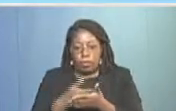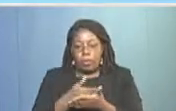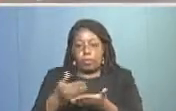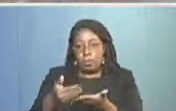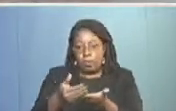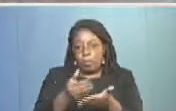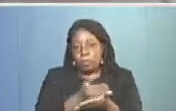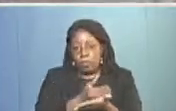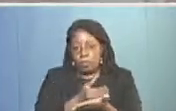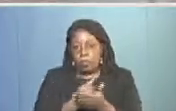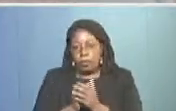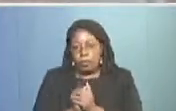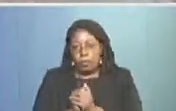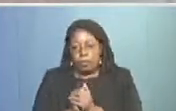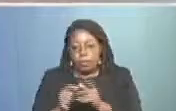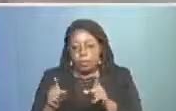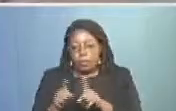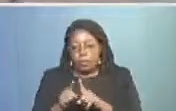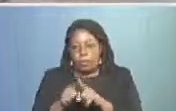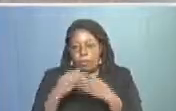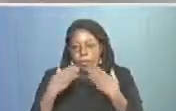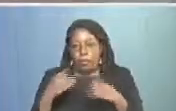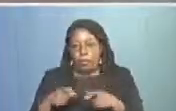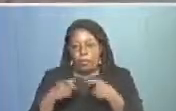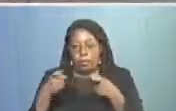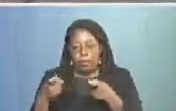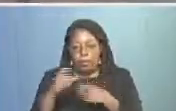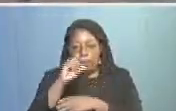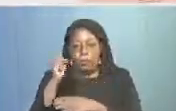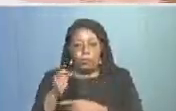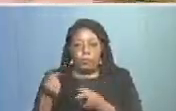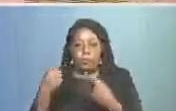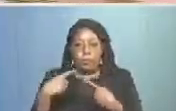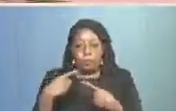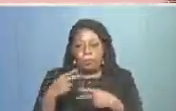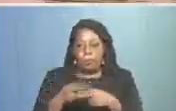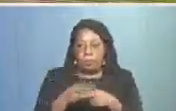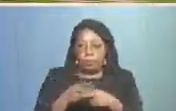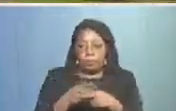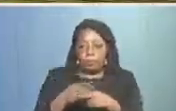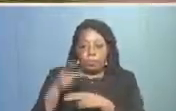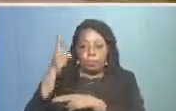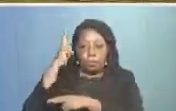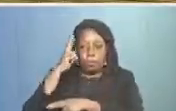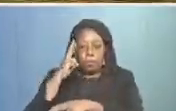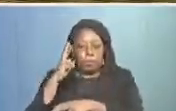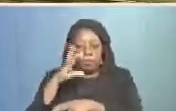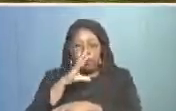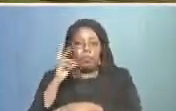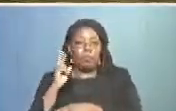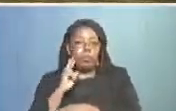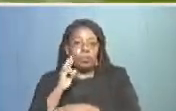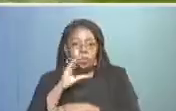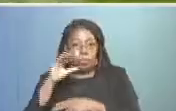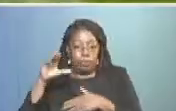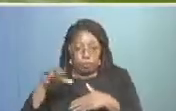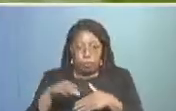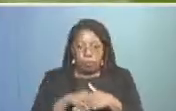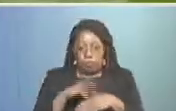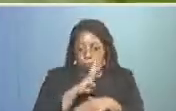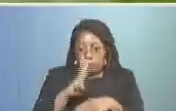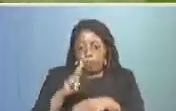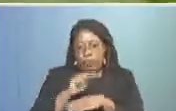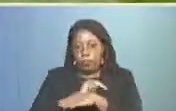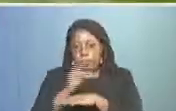harvest. As the Thanksgiving season fast approaches, Mrs. Rovina and husband Bishop Franklin Ferguson of Western New